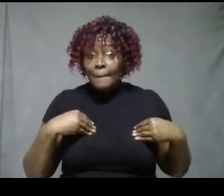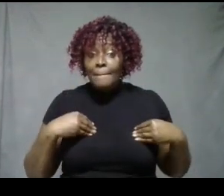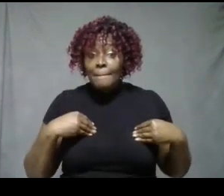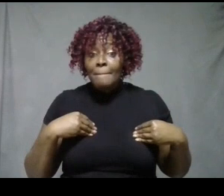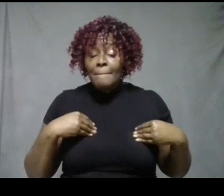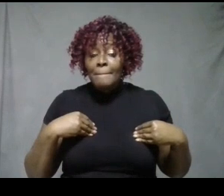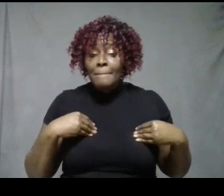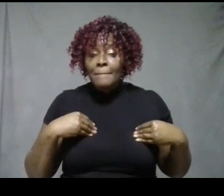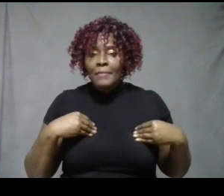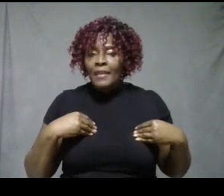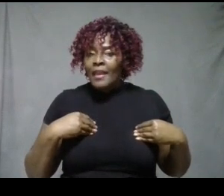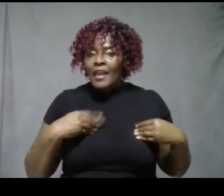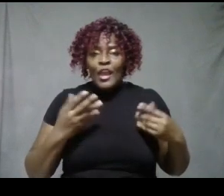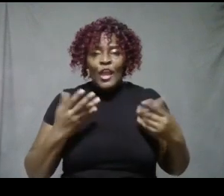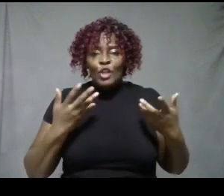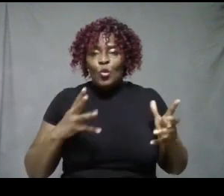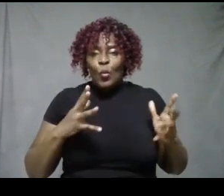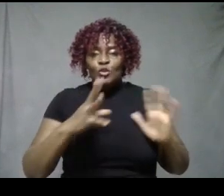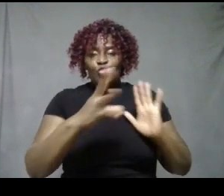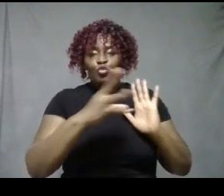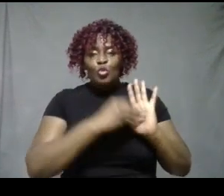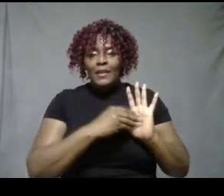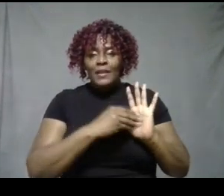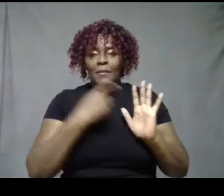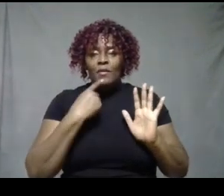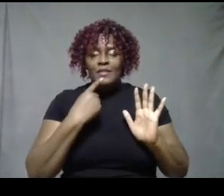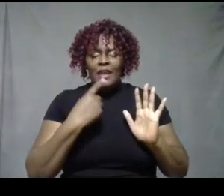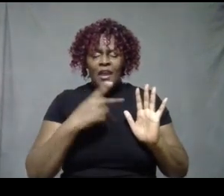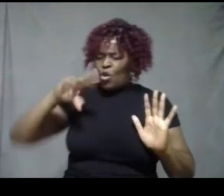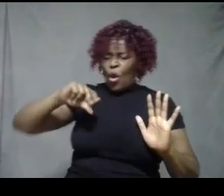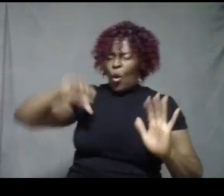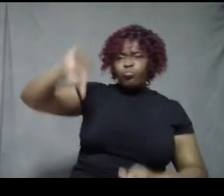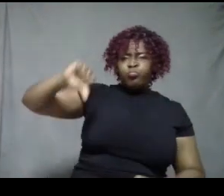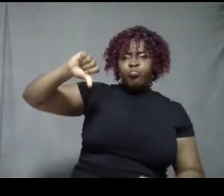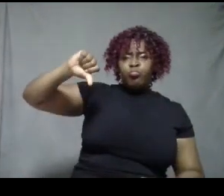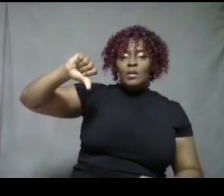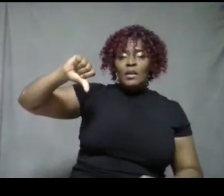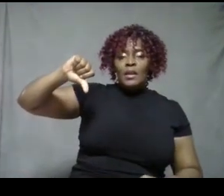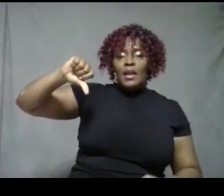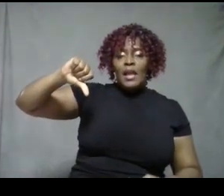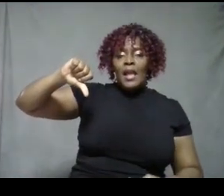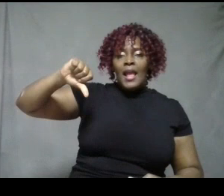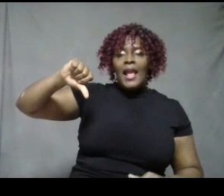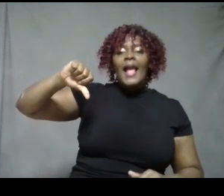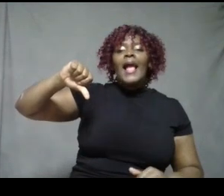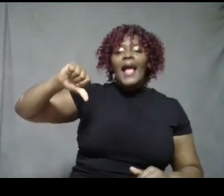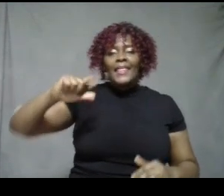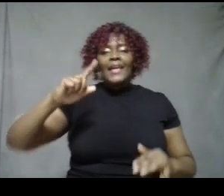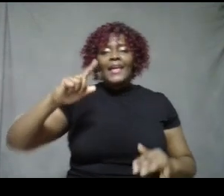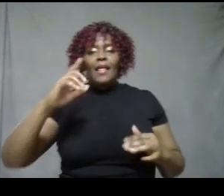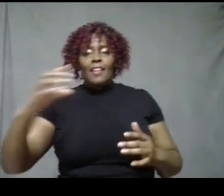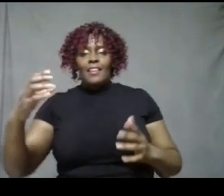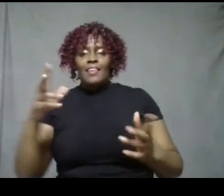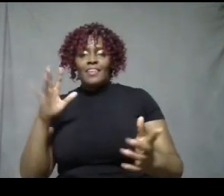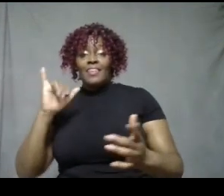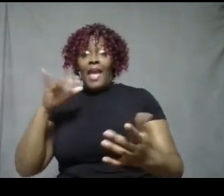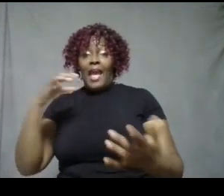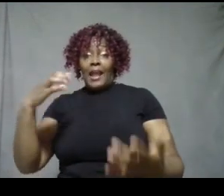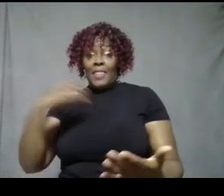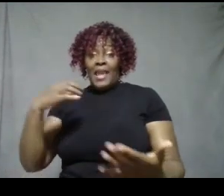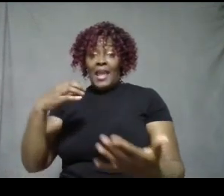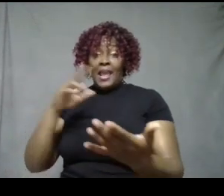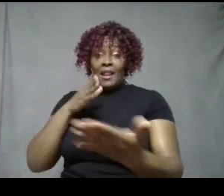don't duplicate it by saying no to the settlement agreement and then having us amend the complaint and go through this